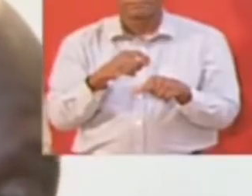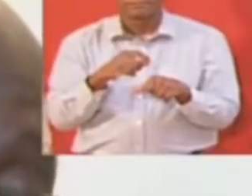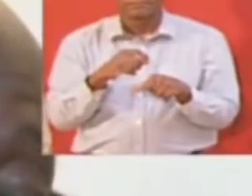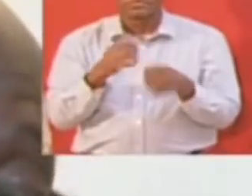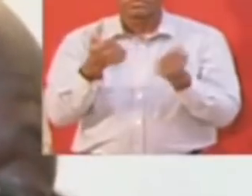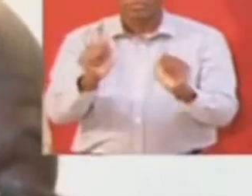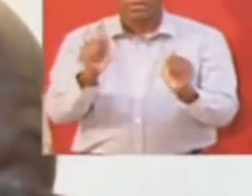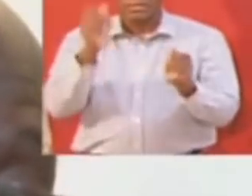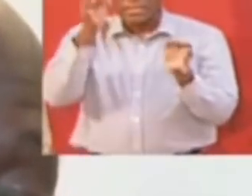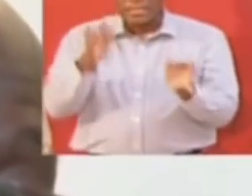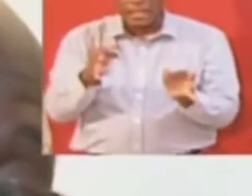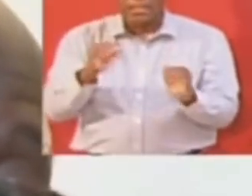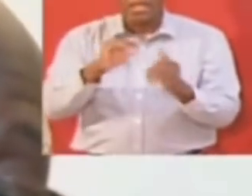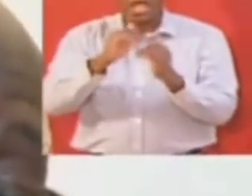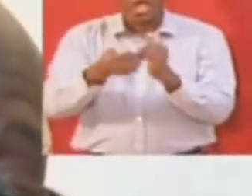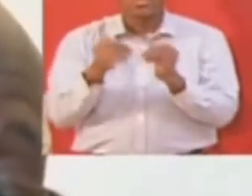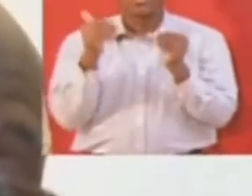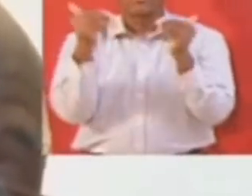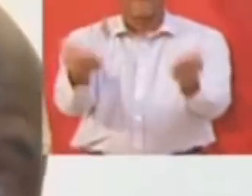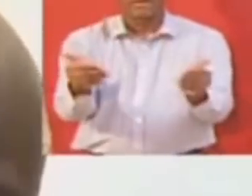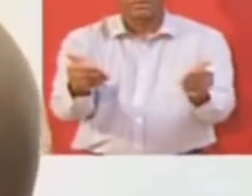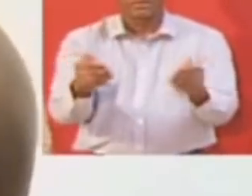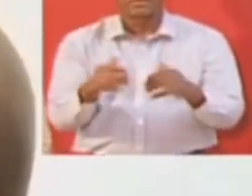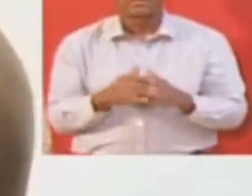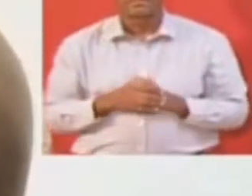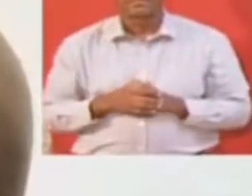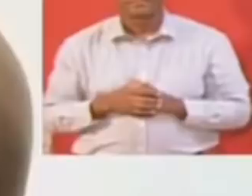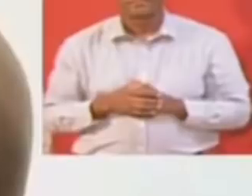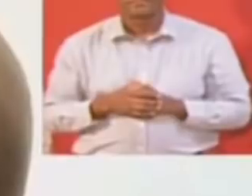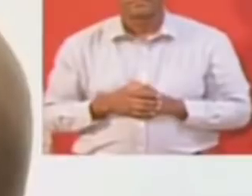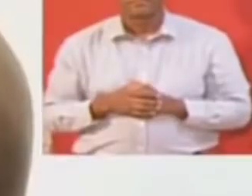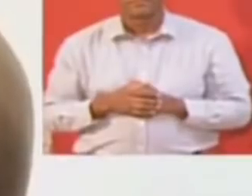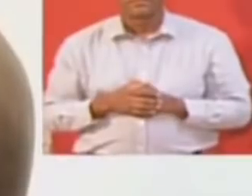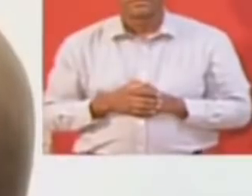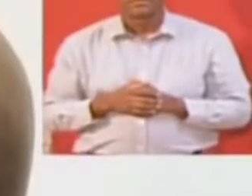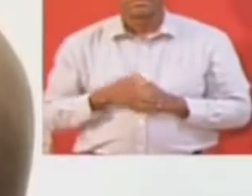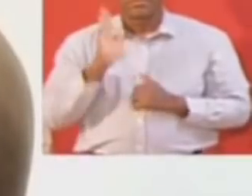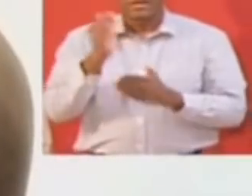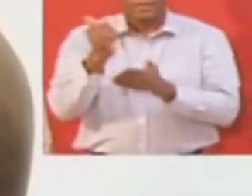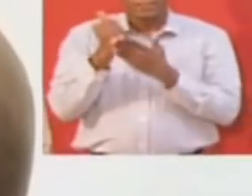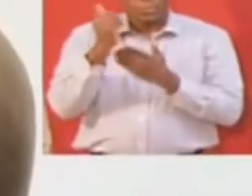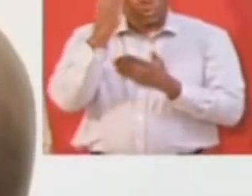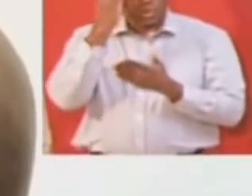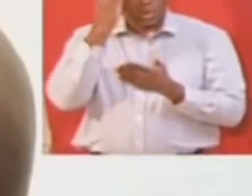follow them, and to determine what level of exposure is